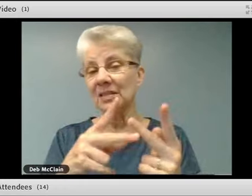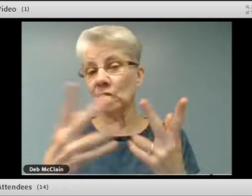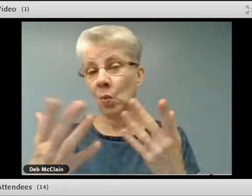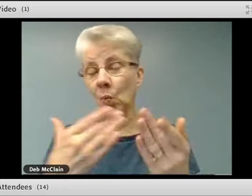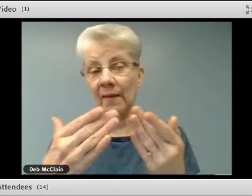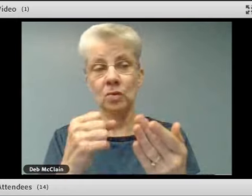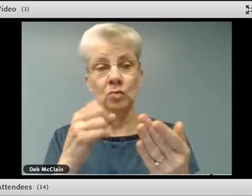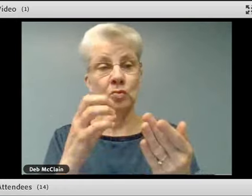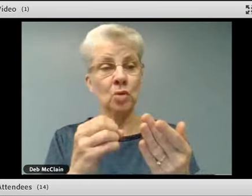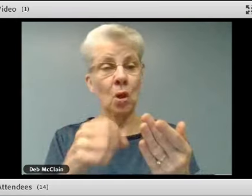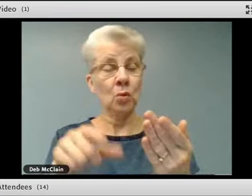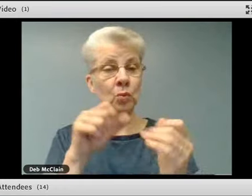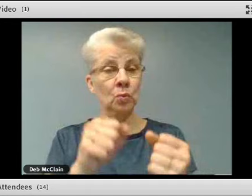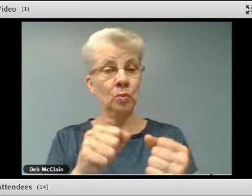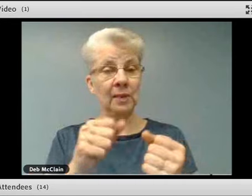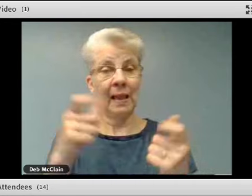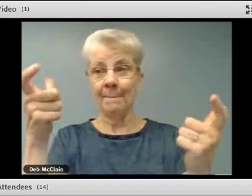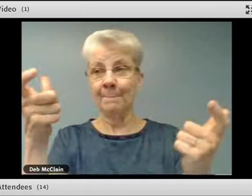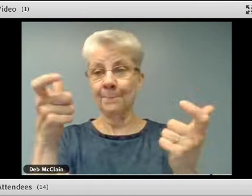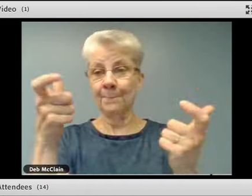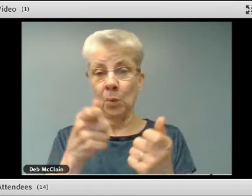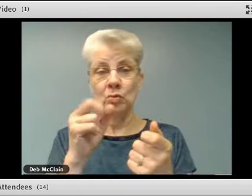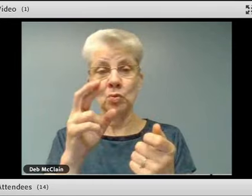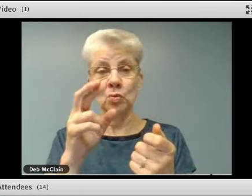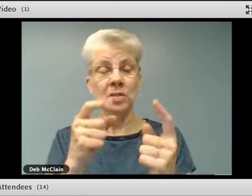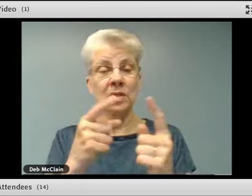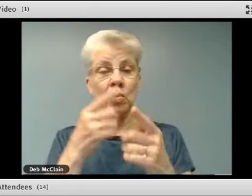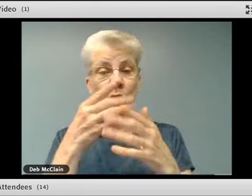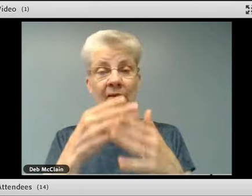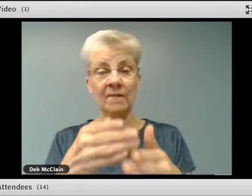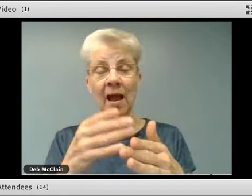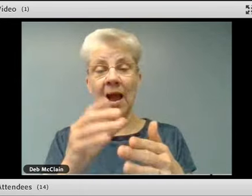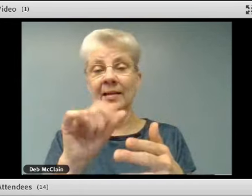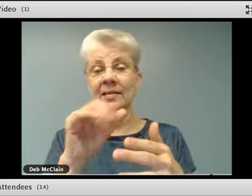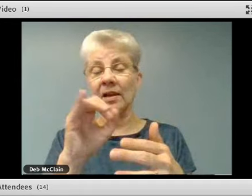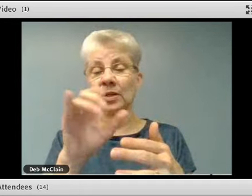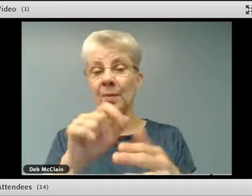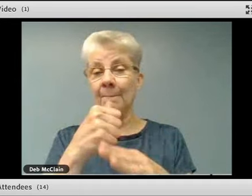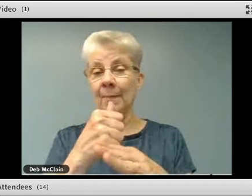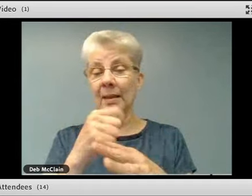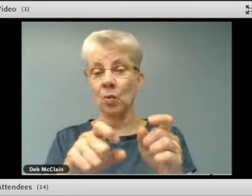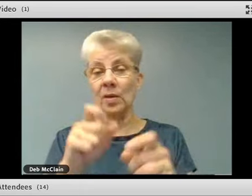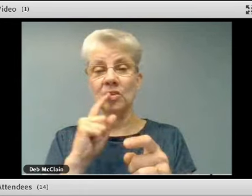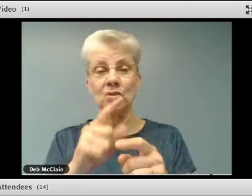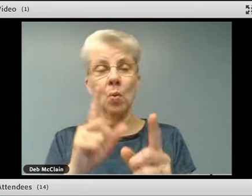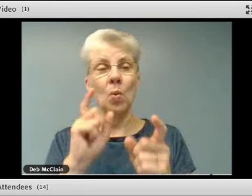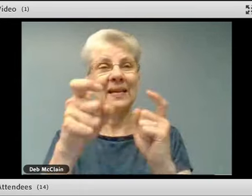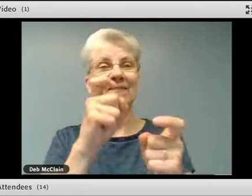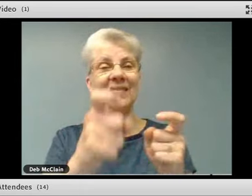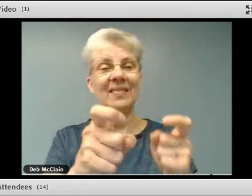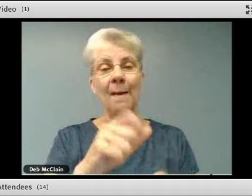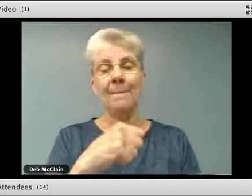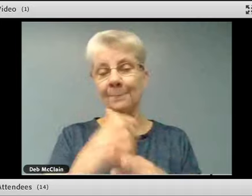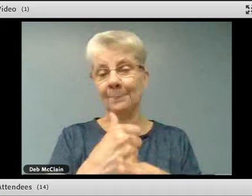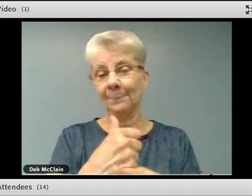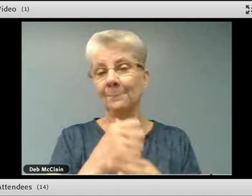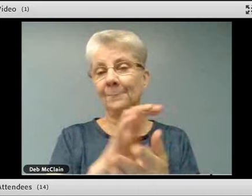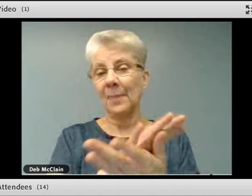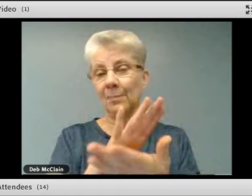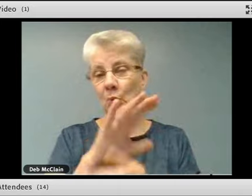from sets to devise document-based questions for your students, or assign a document-based question from each one of the teaching